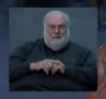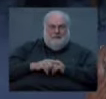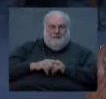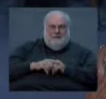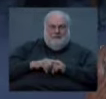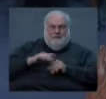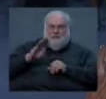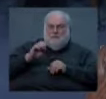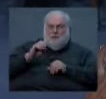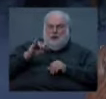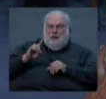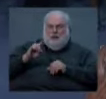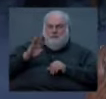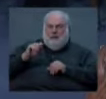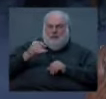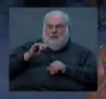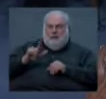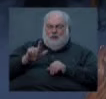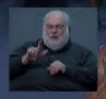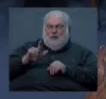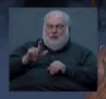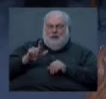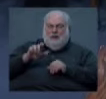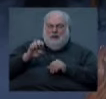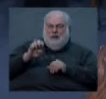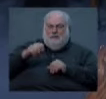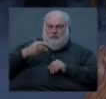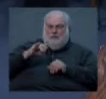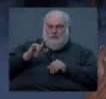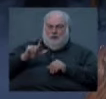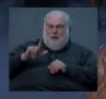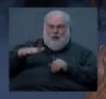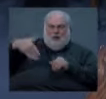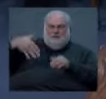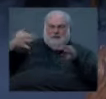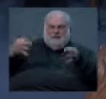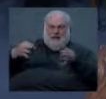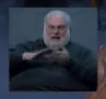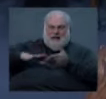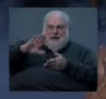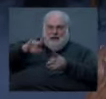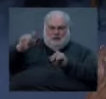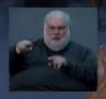I'm Boyd Bethel. I attend Episcopal Collegiate, and I'm currently undecided.